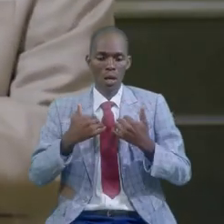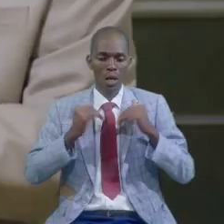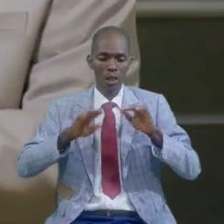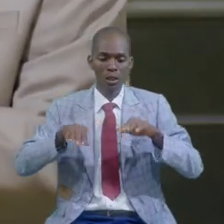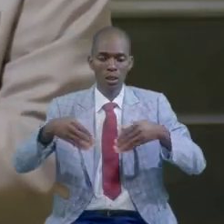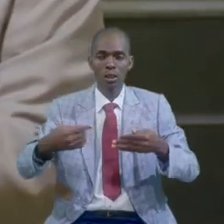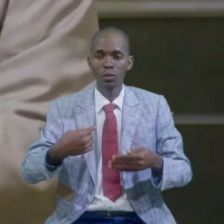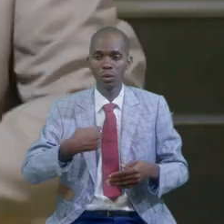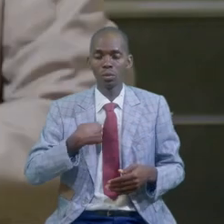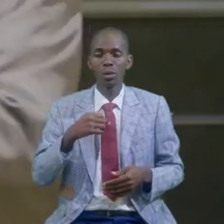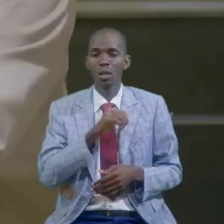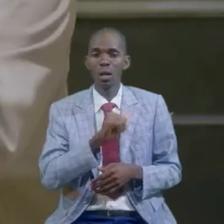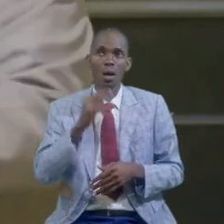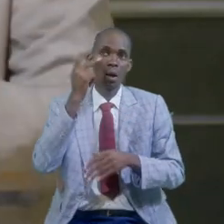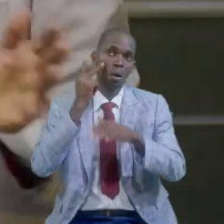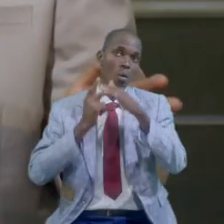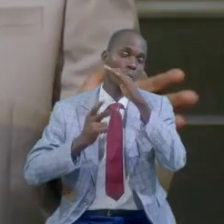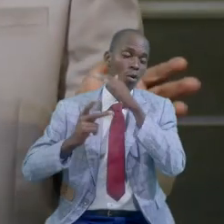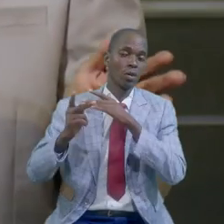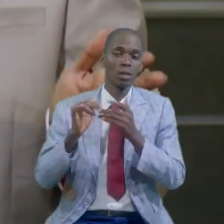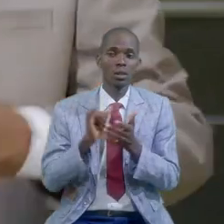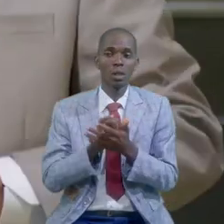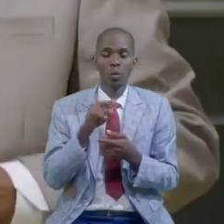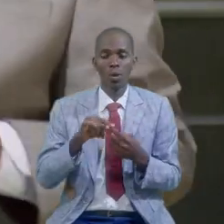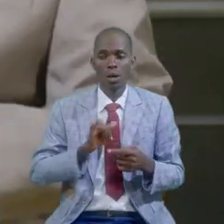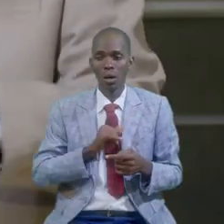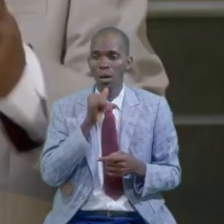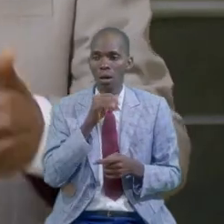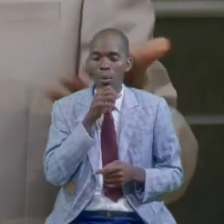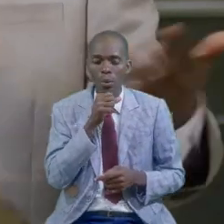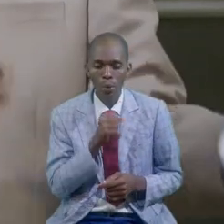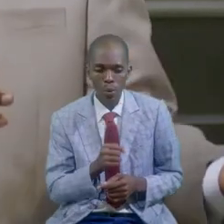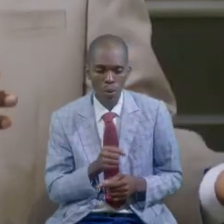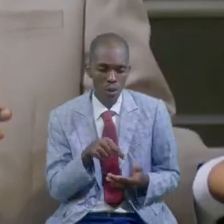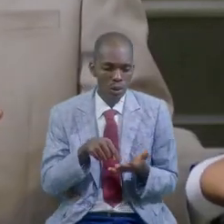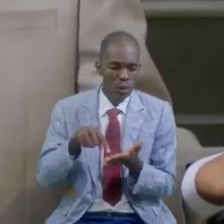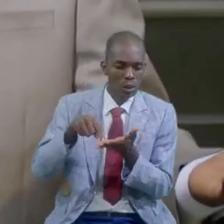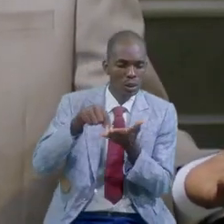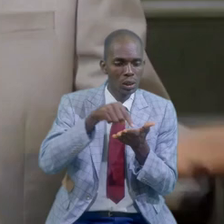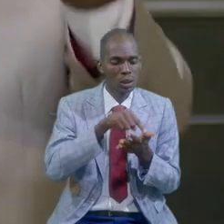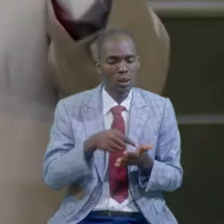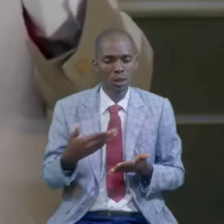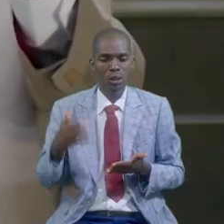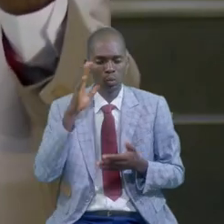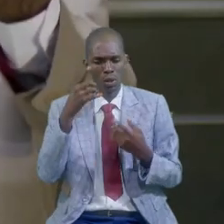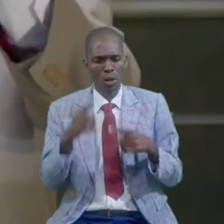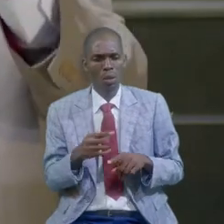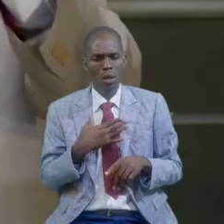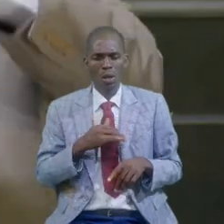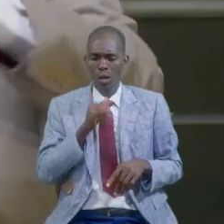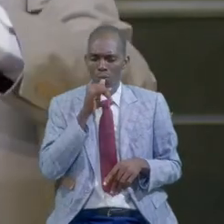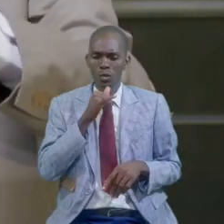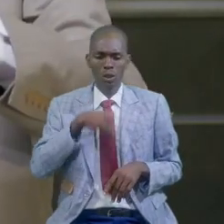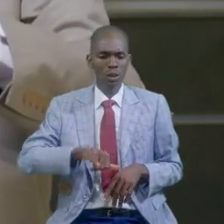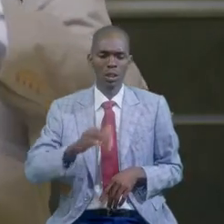am old, then this will happen, this will happen. And I'm not there yet. Herod